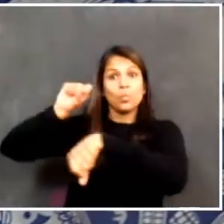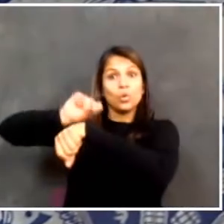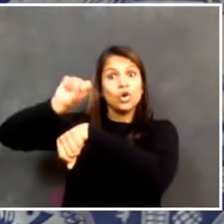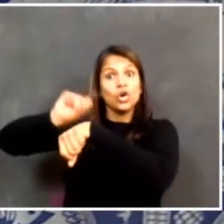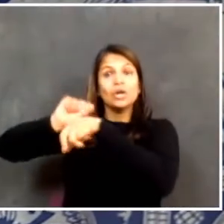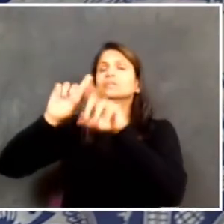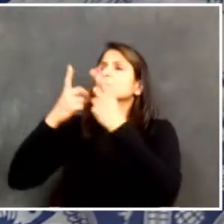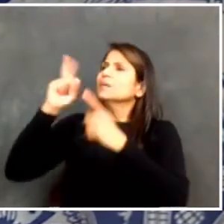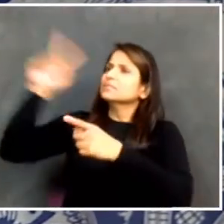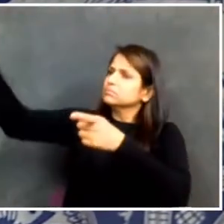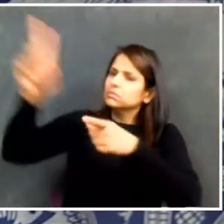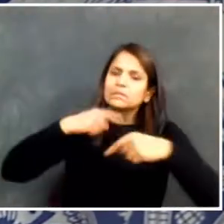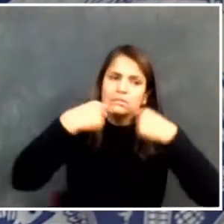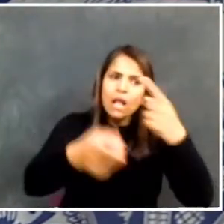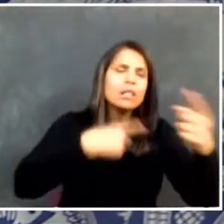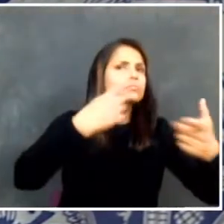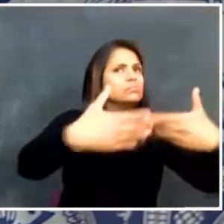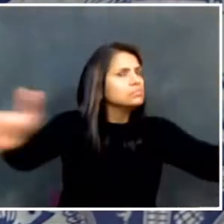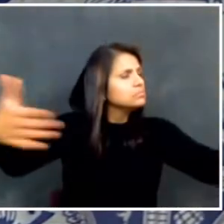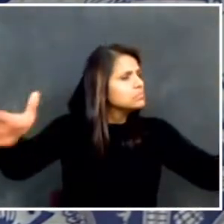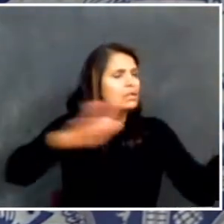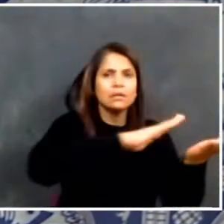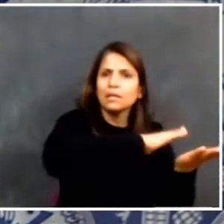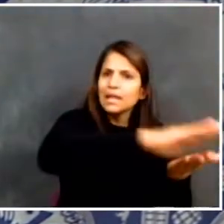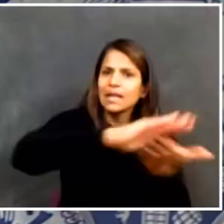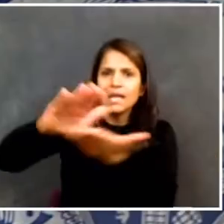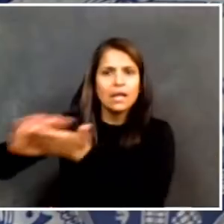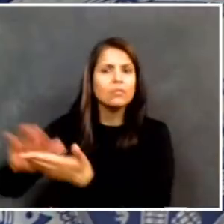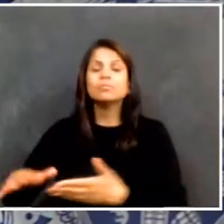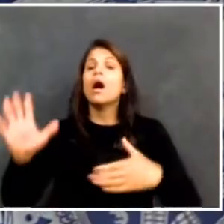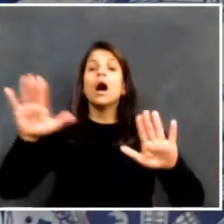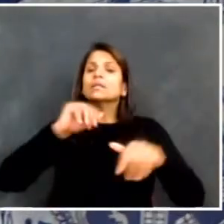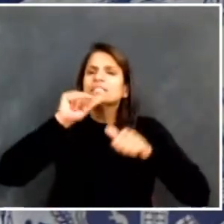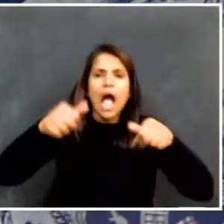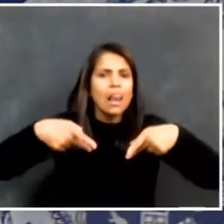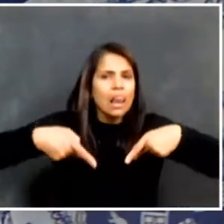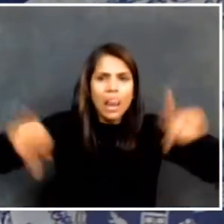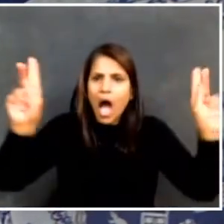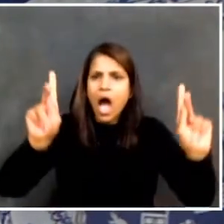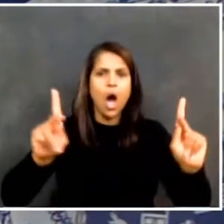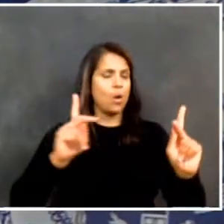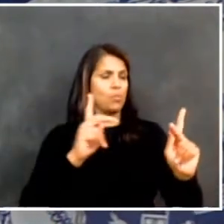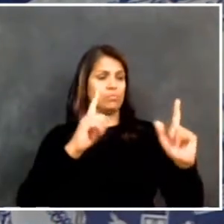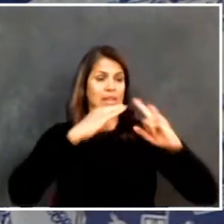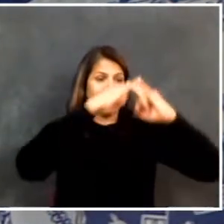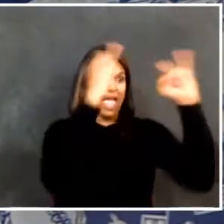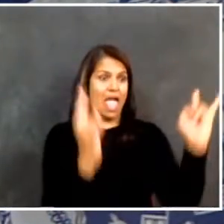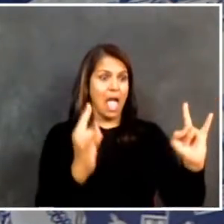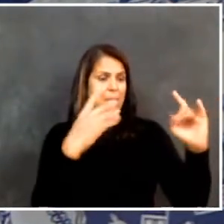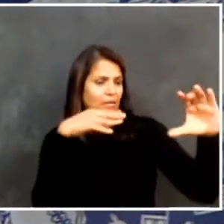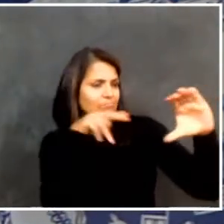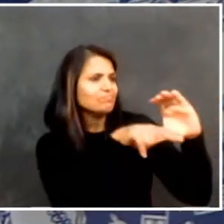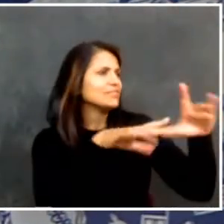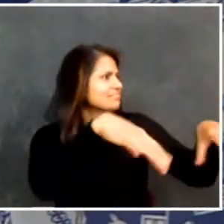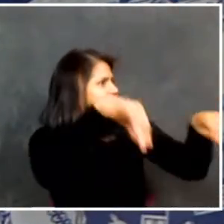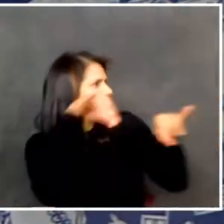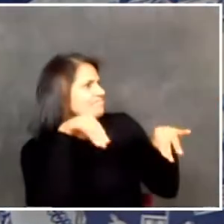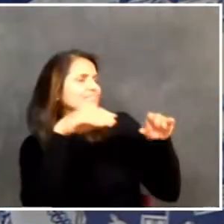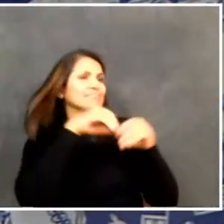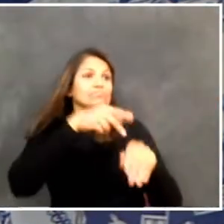of our commissioners on a regular basis, including our police commissioners over the years, to guarantee that they do not see any encampments